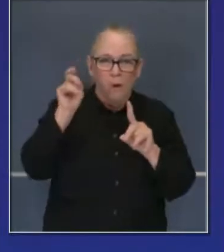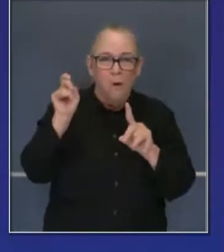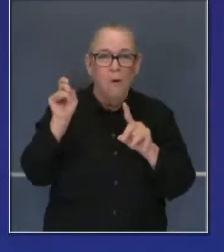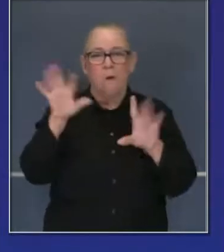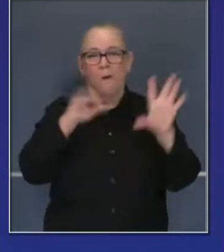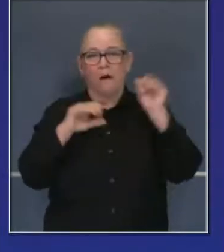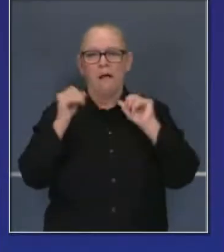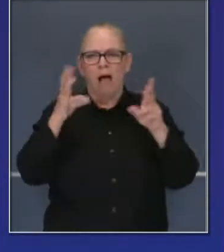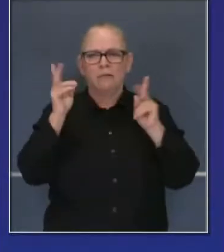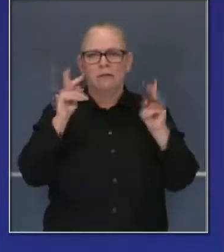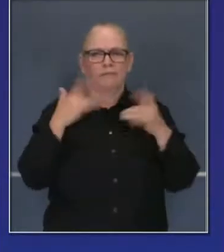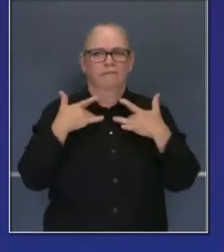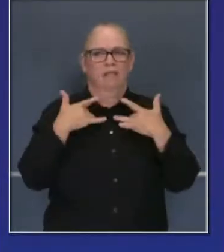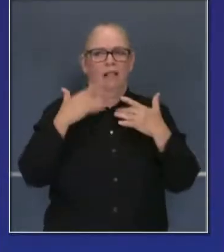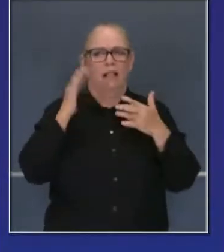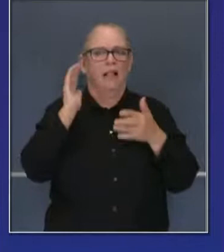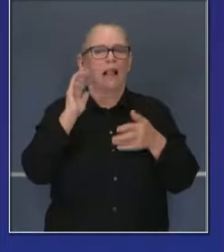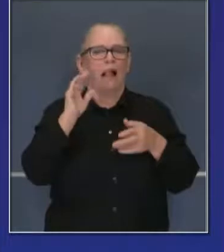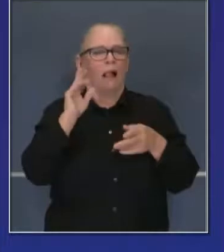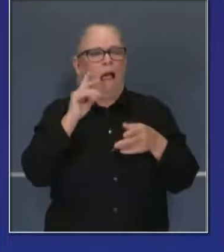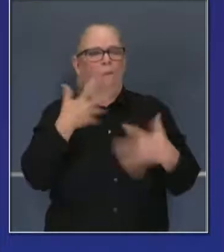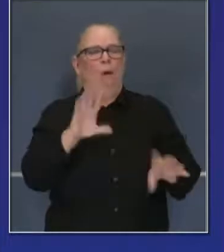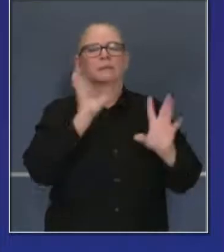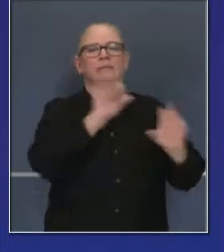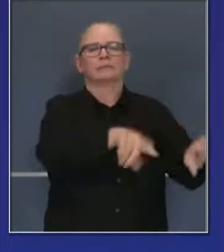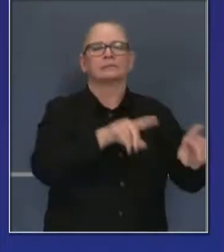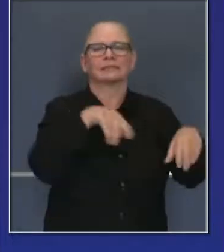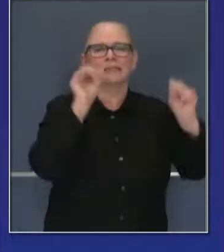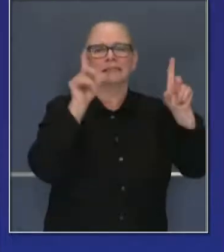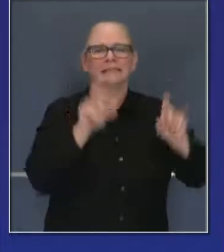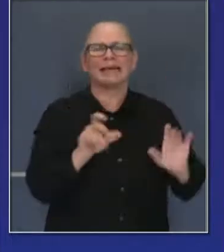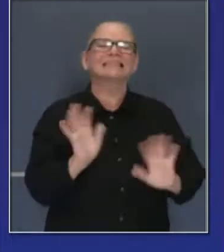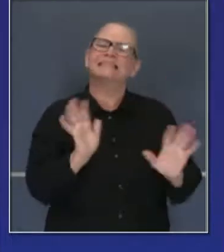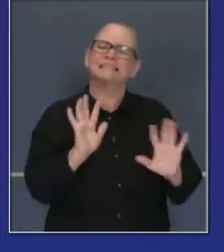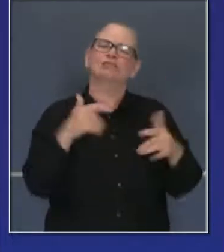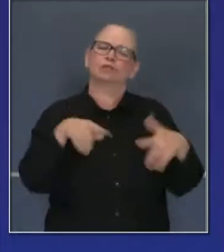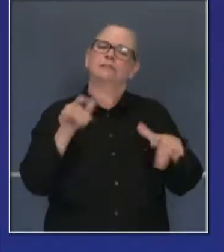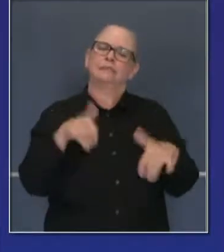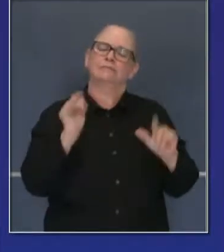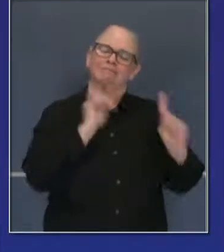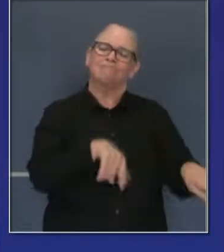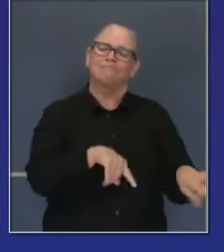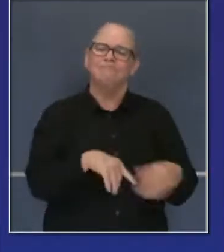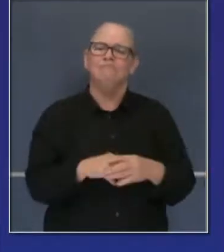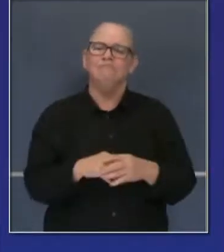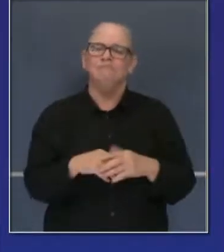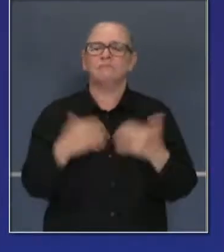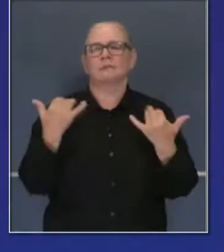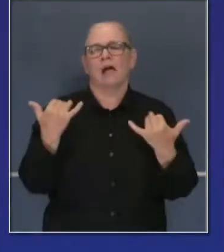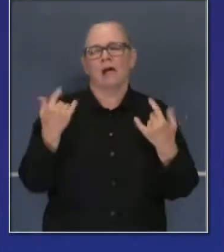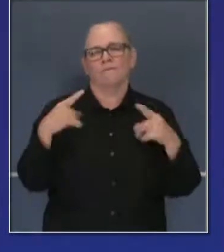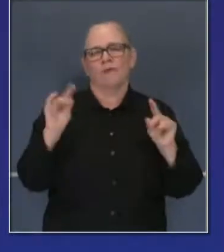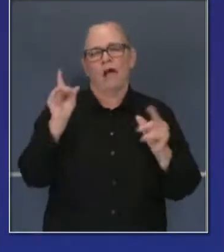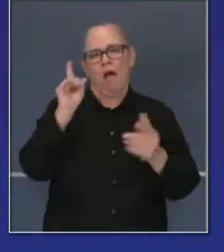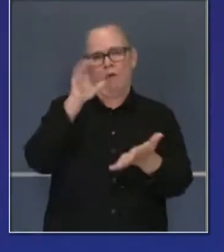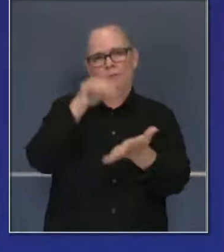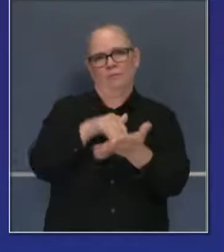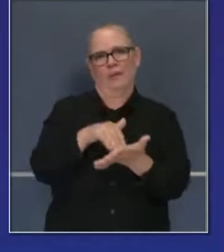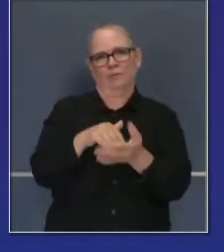these sites. And while it's true the last 4 out of 5 days we've had in excess of 100,000 tests a